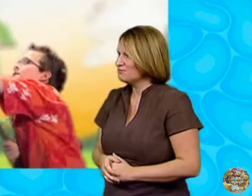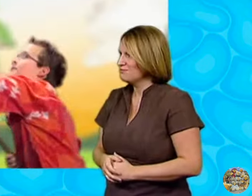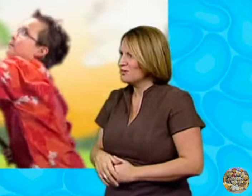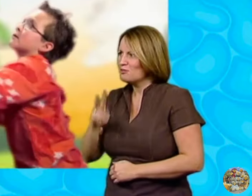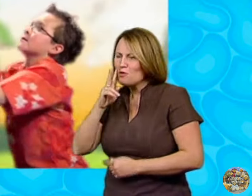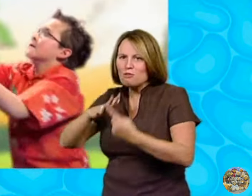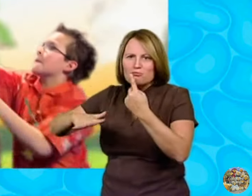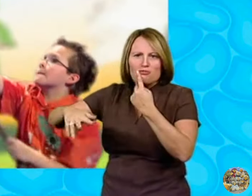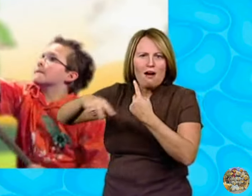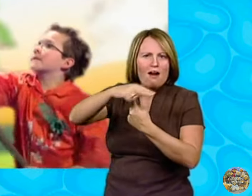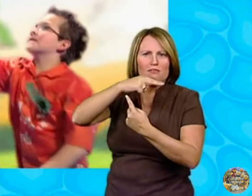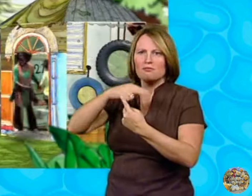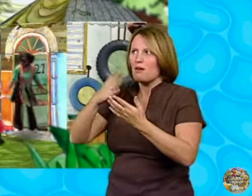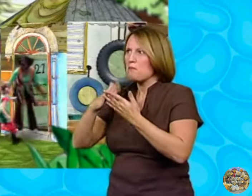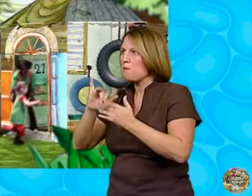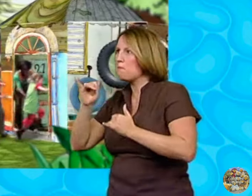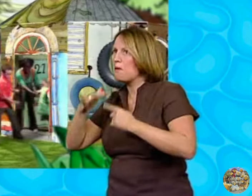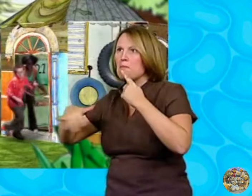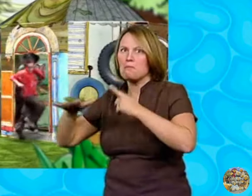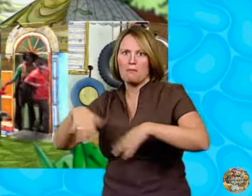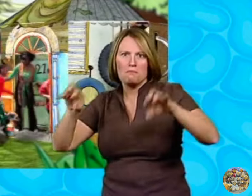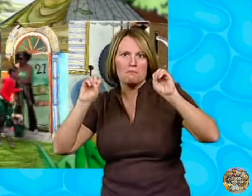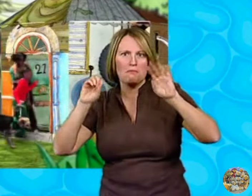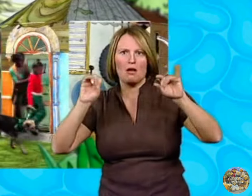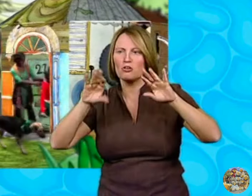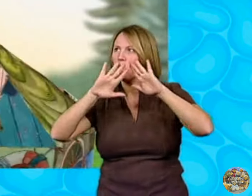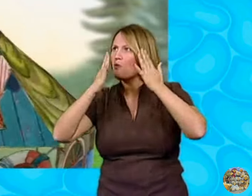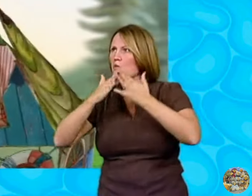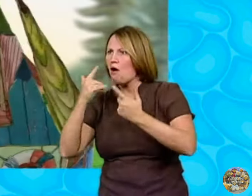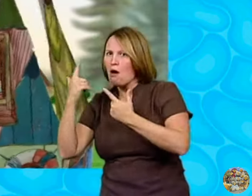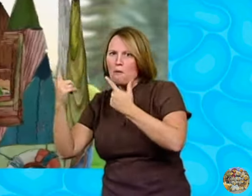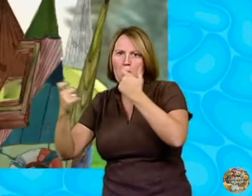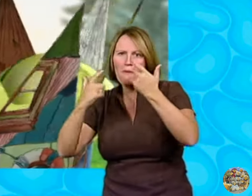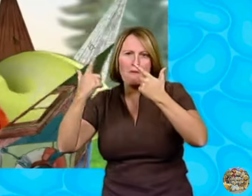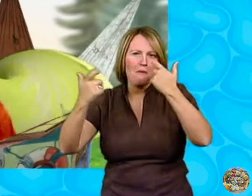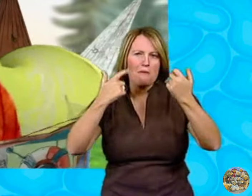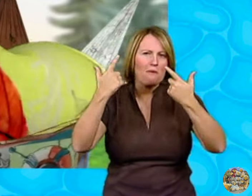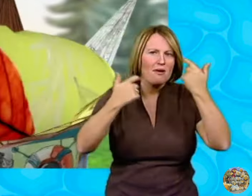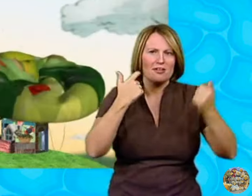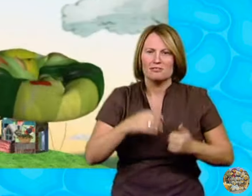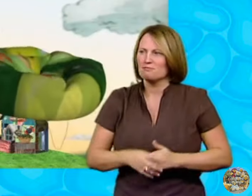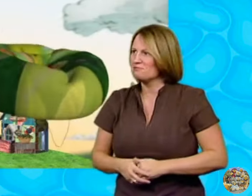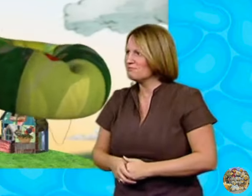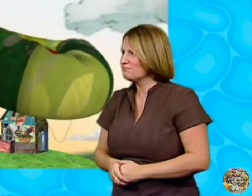Listen up, look around you, there's a magical world to explore.